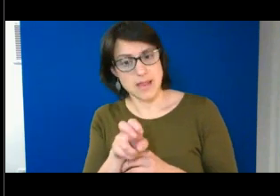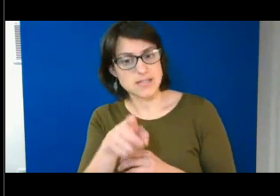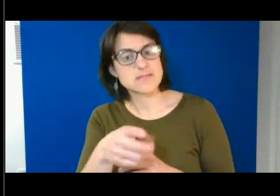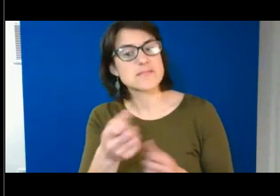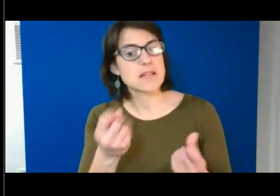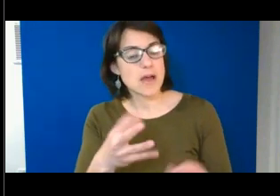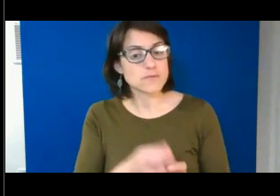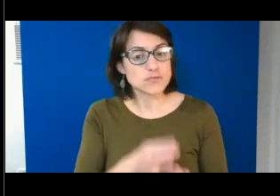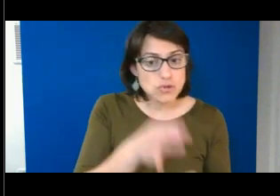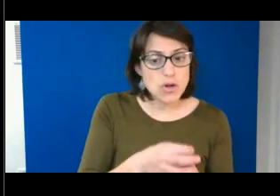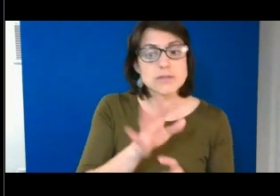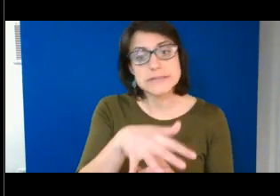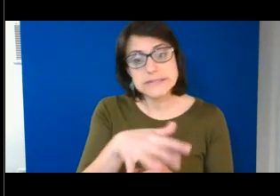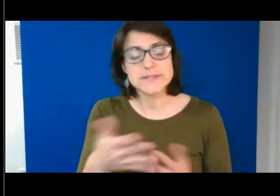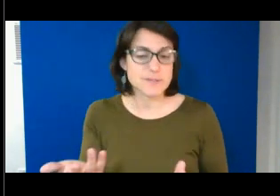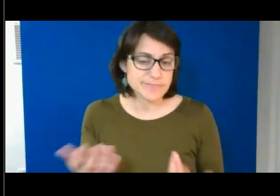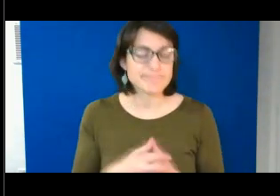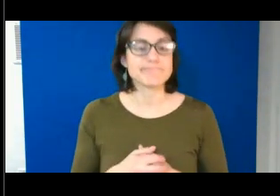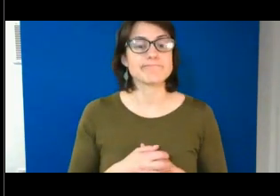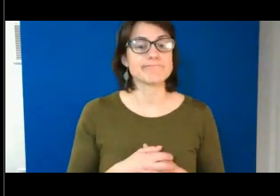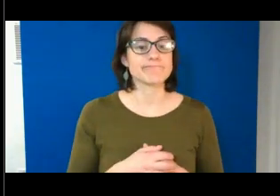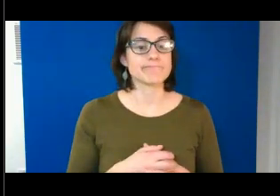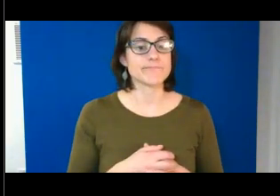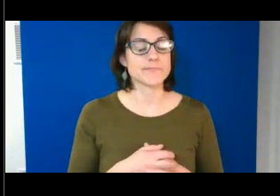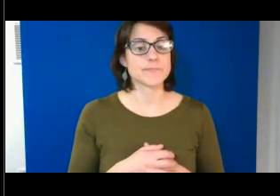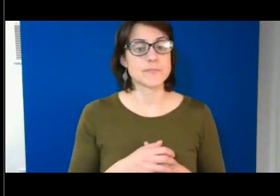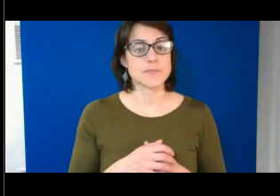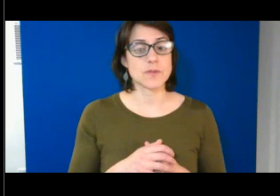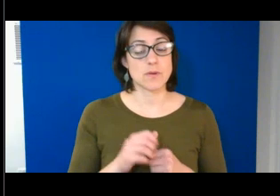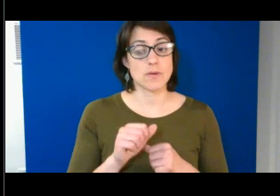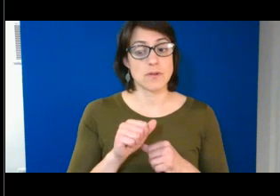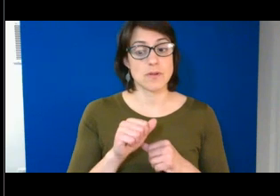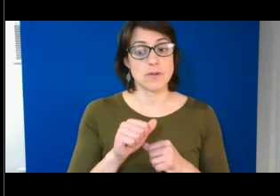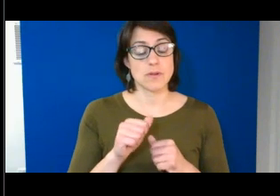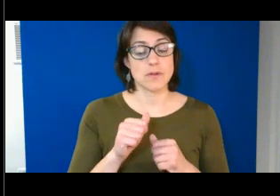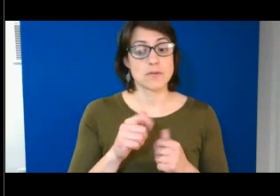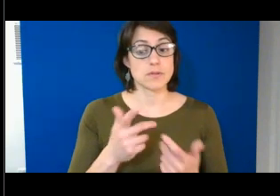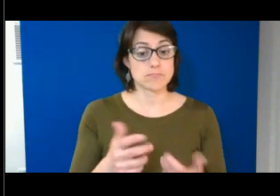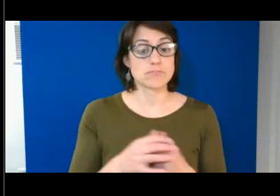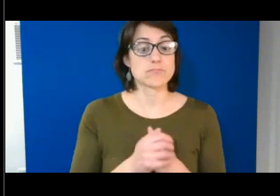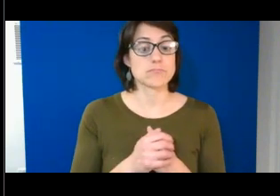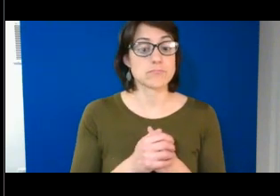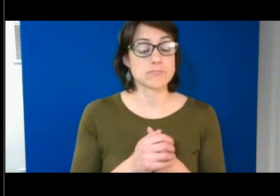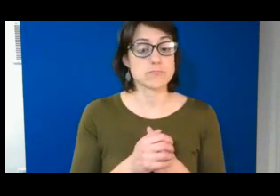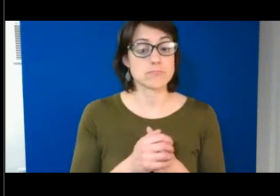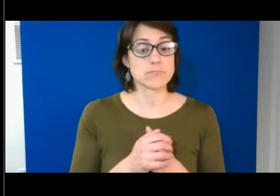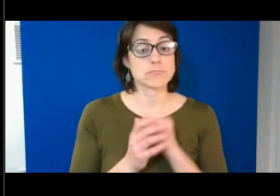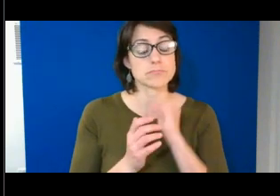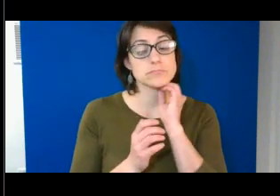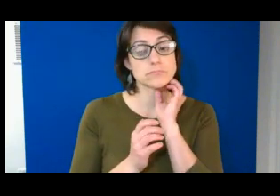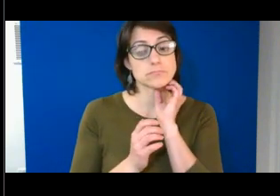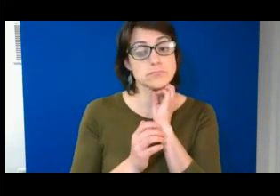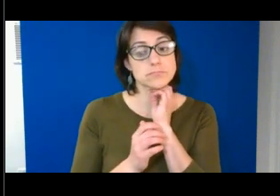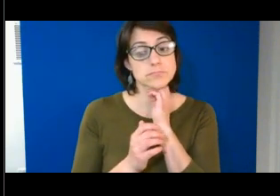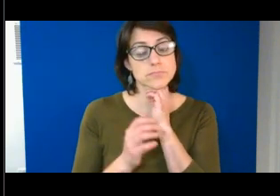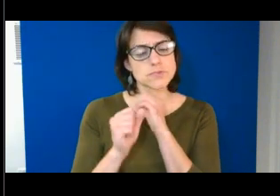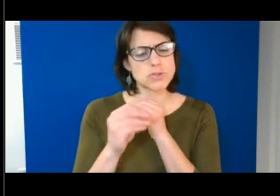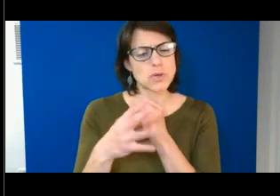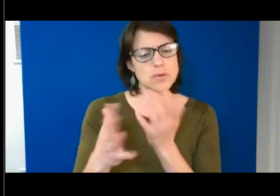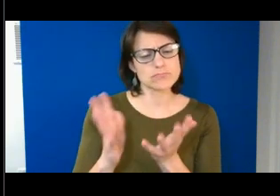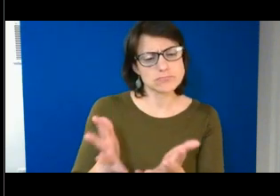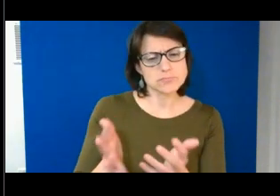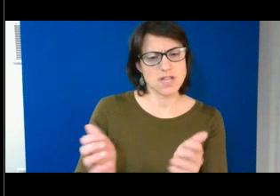as well. So based on I talked with the Will Mill, and they said that